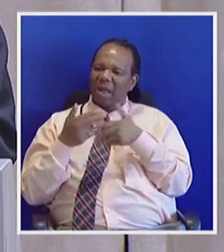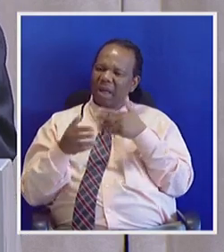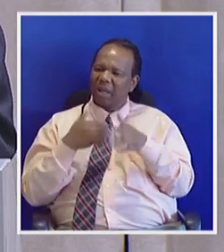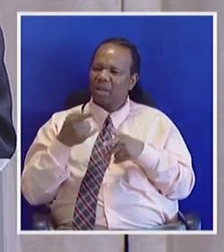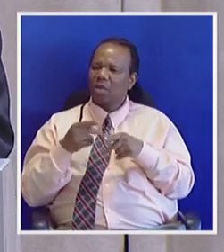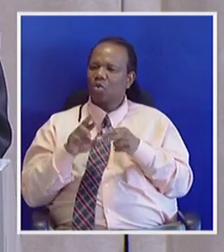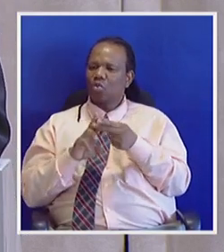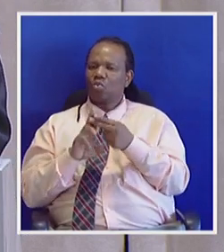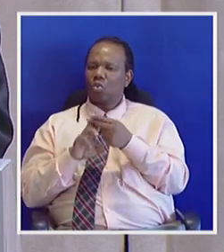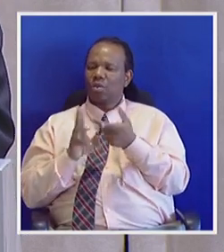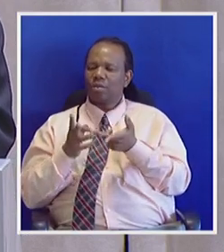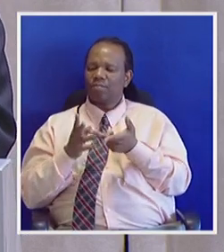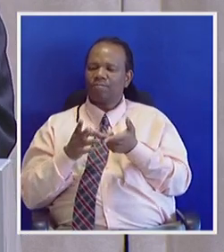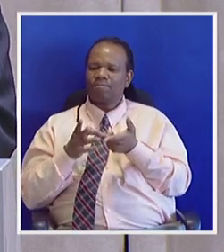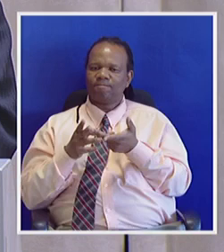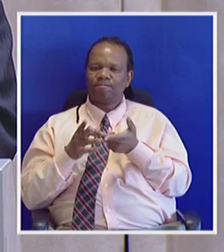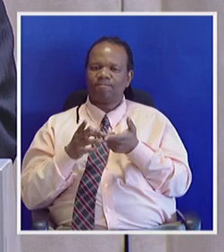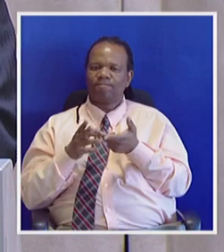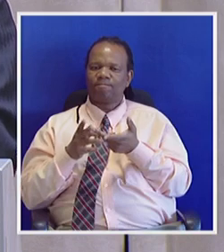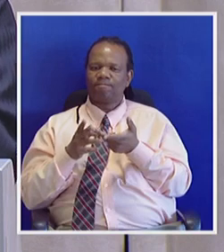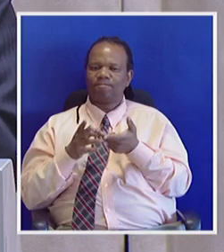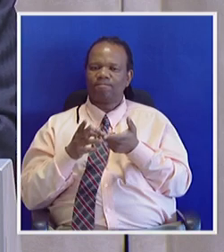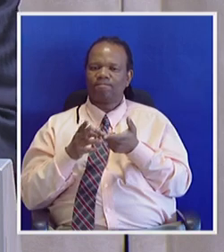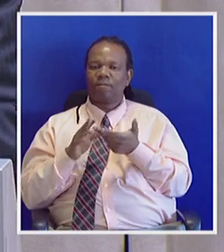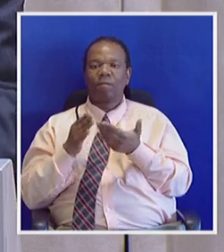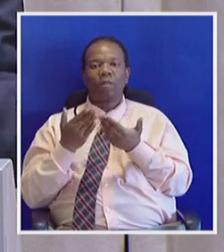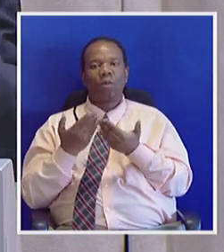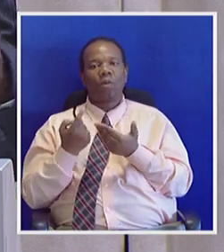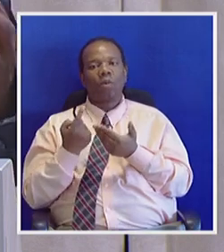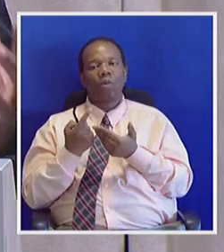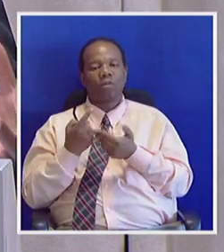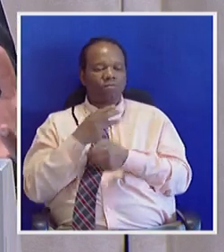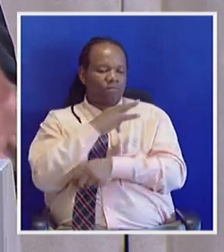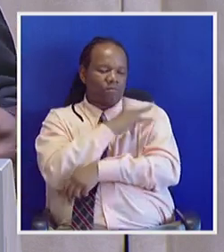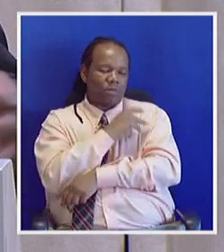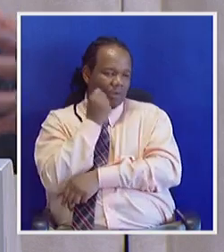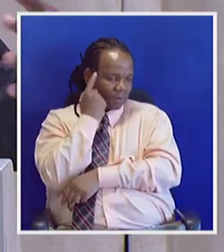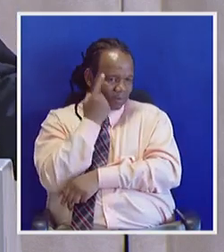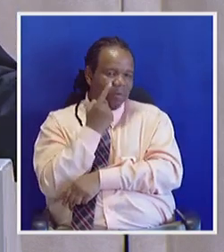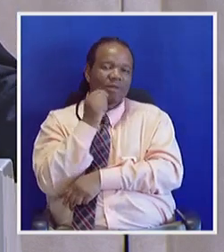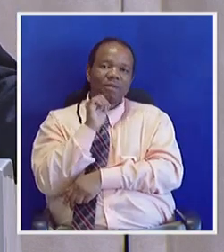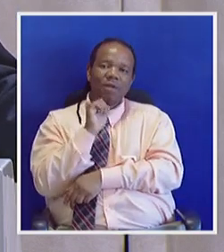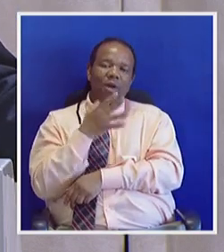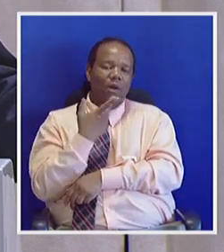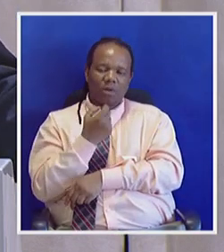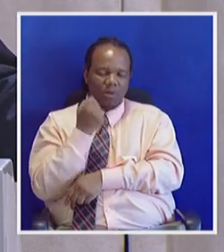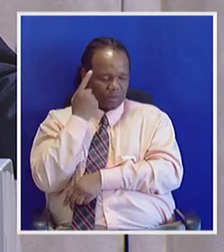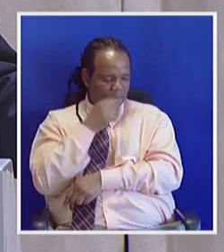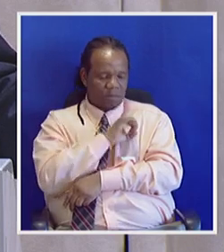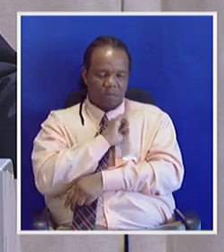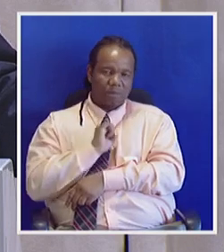hore ntho e ka ba tshireletsang le ho feta ke hore ba be ditho tsa mekgatlo e shebaneng